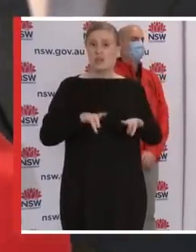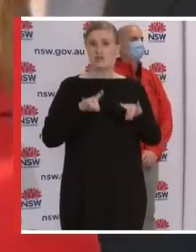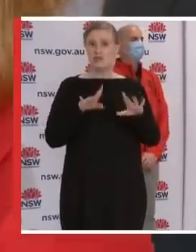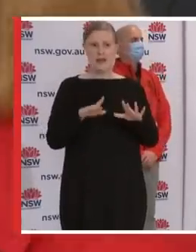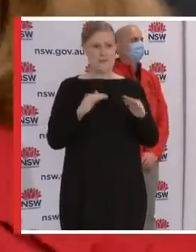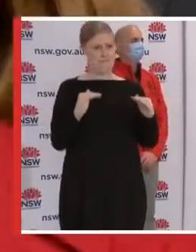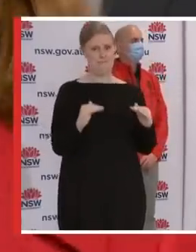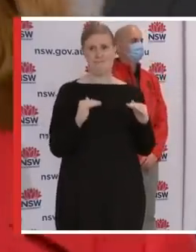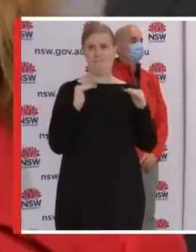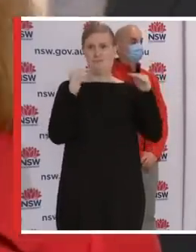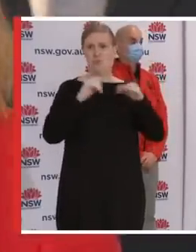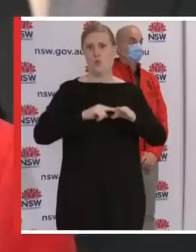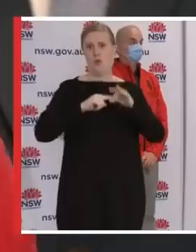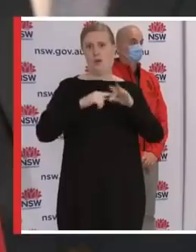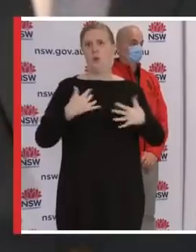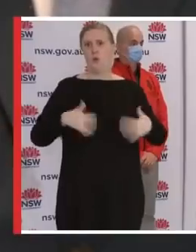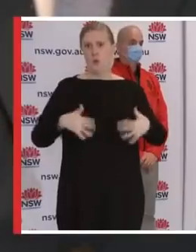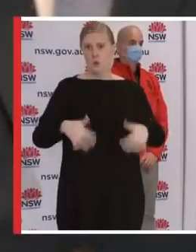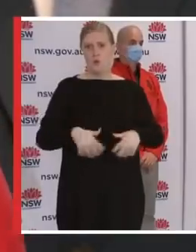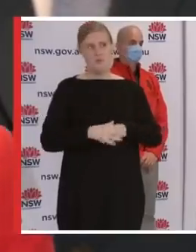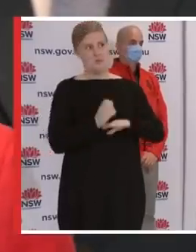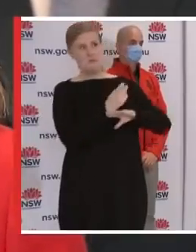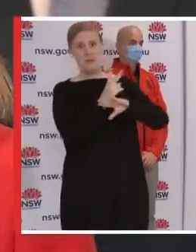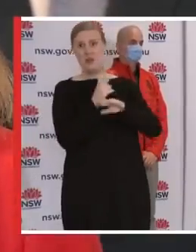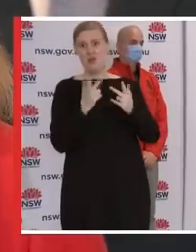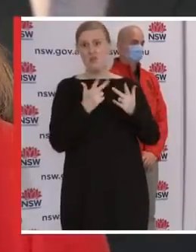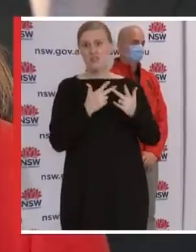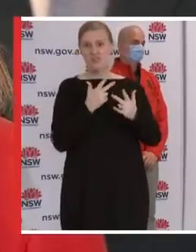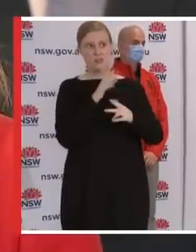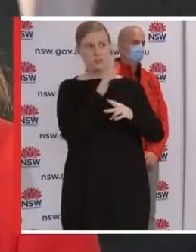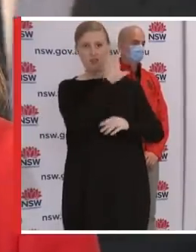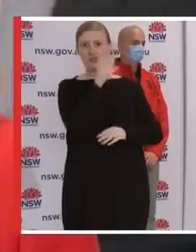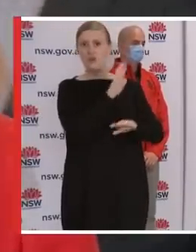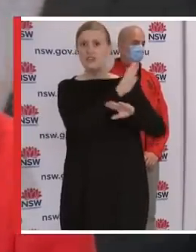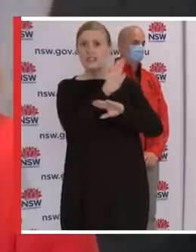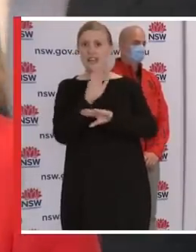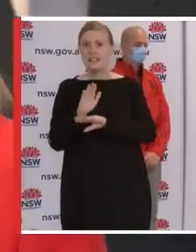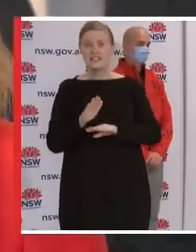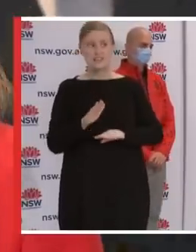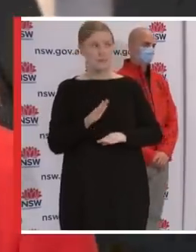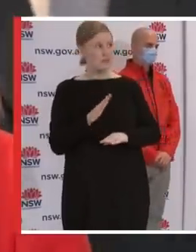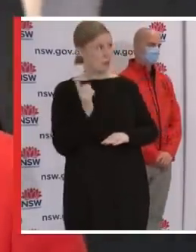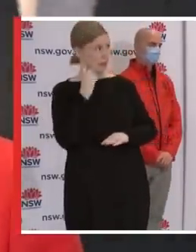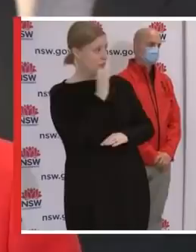that you would actually say the key message is get vaccinated. We do not want to